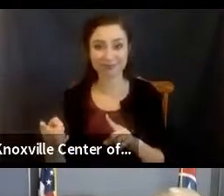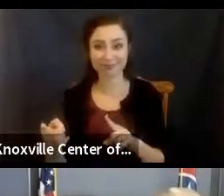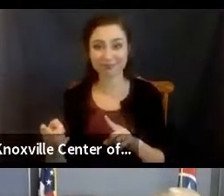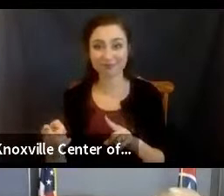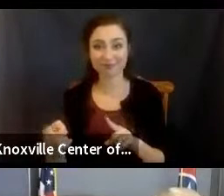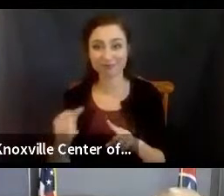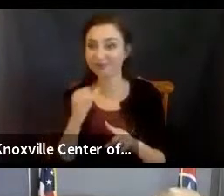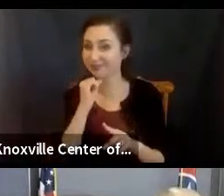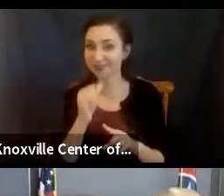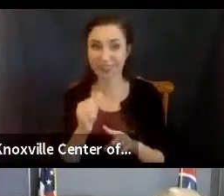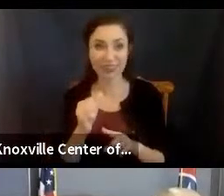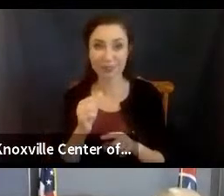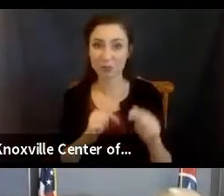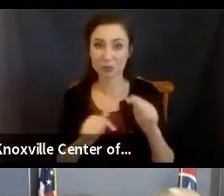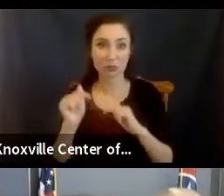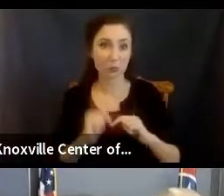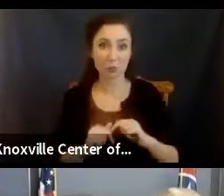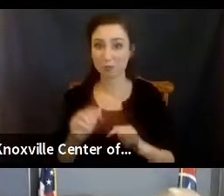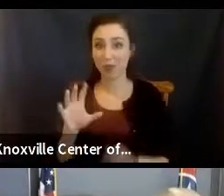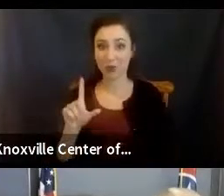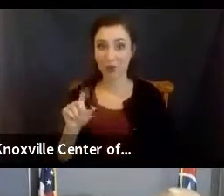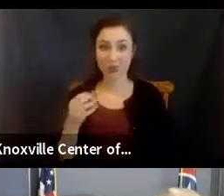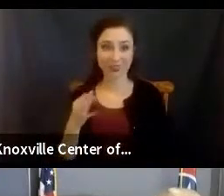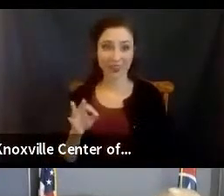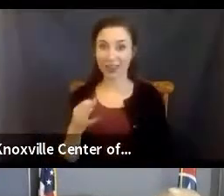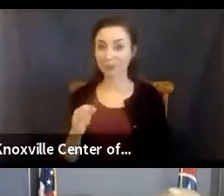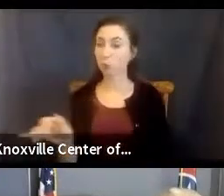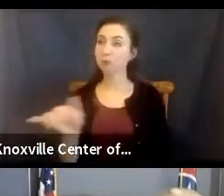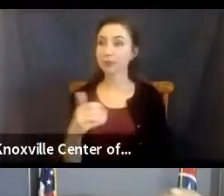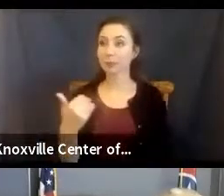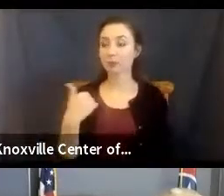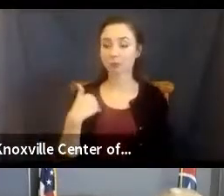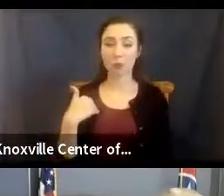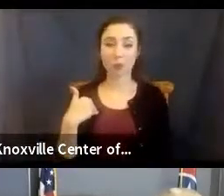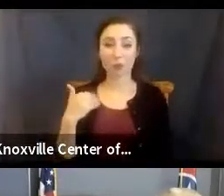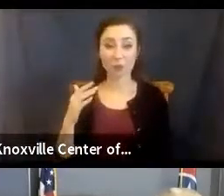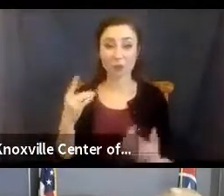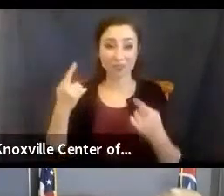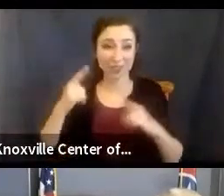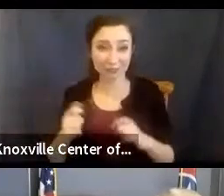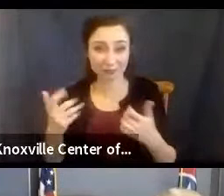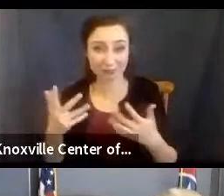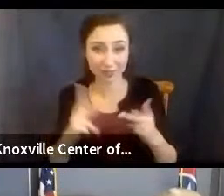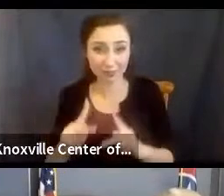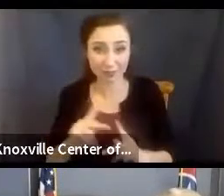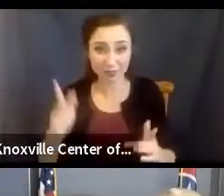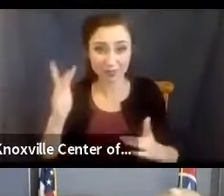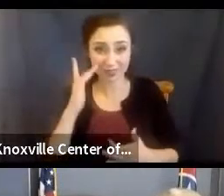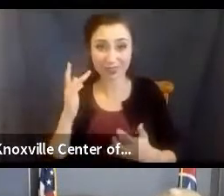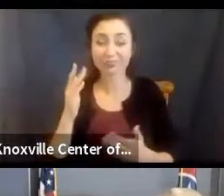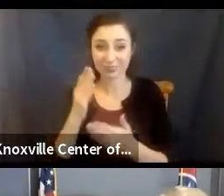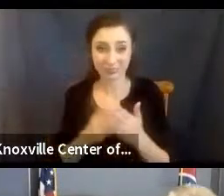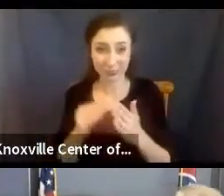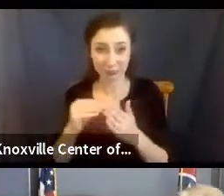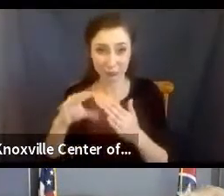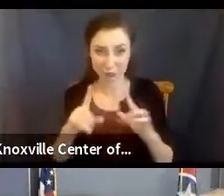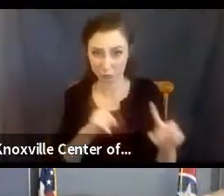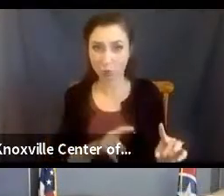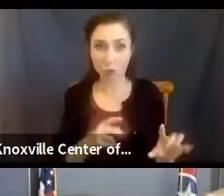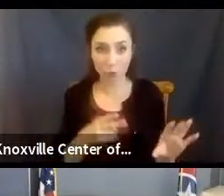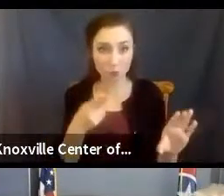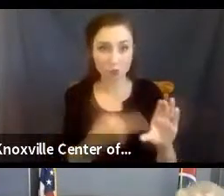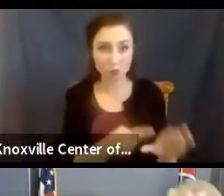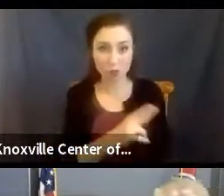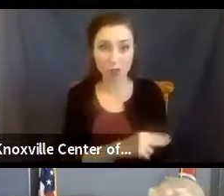that we just go back to 2019. The alternative is that a lot of people get sick. There have been students hospitalized, is what I've heard,